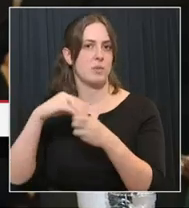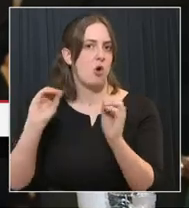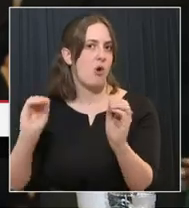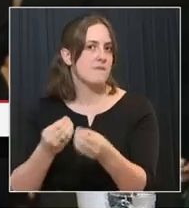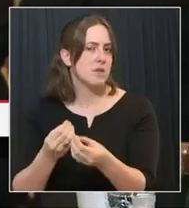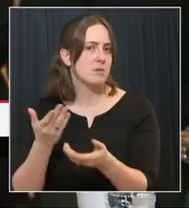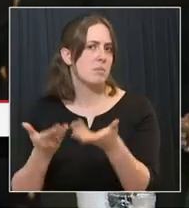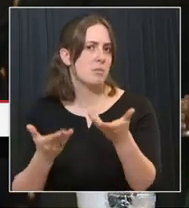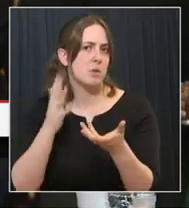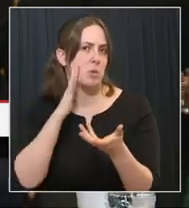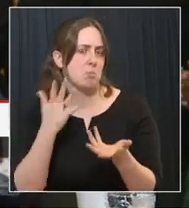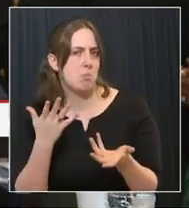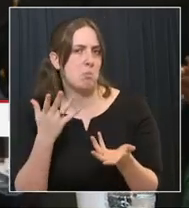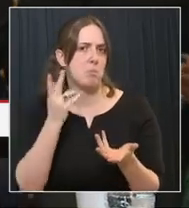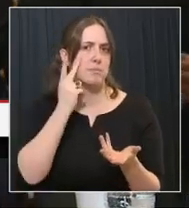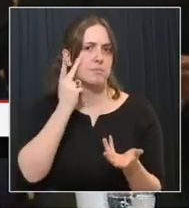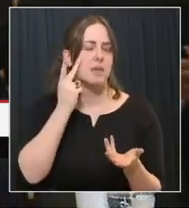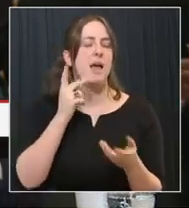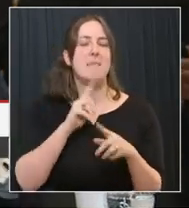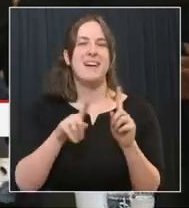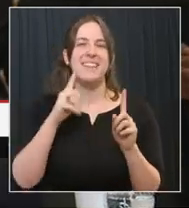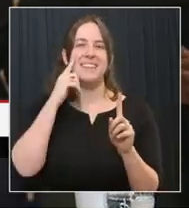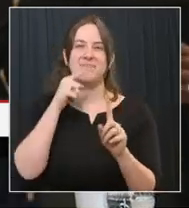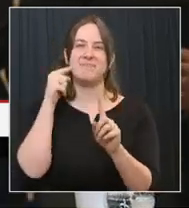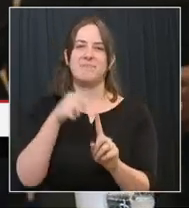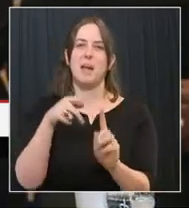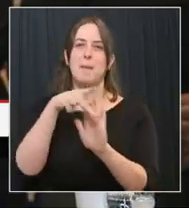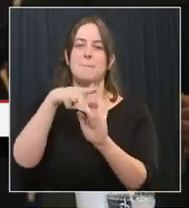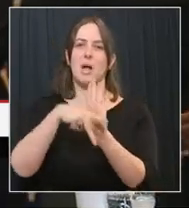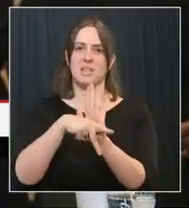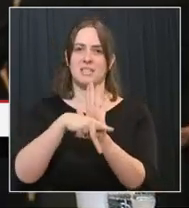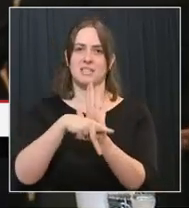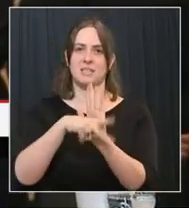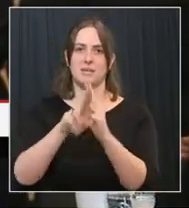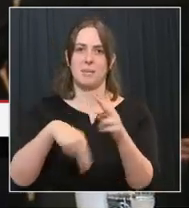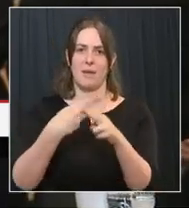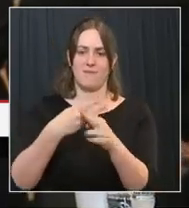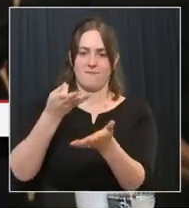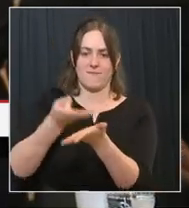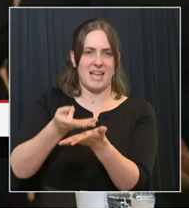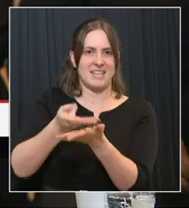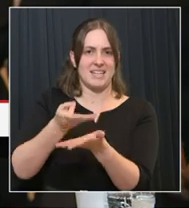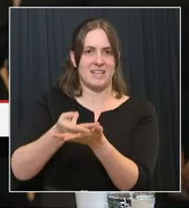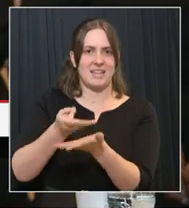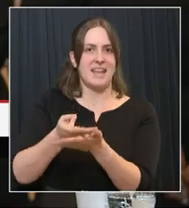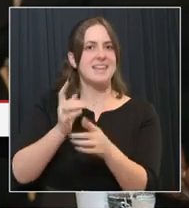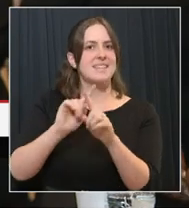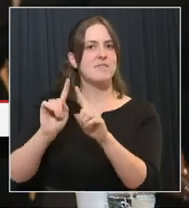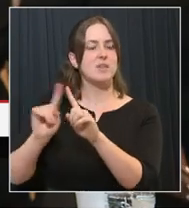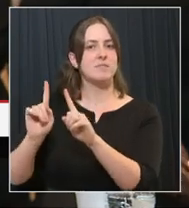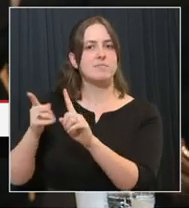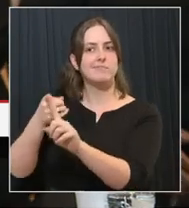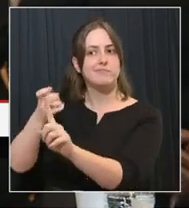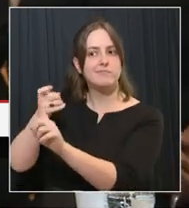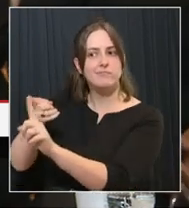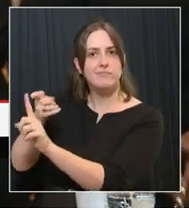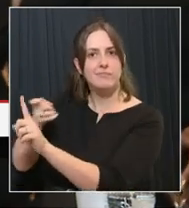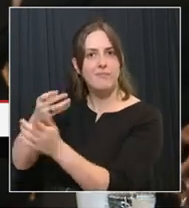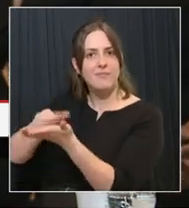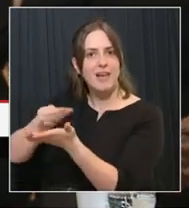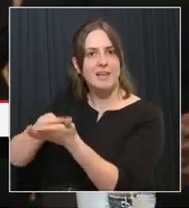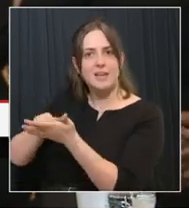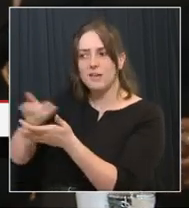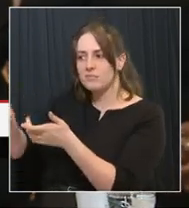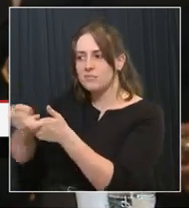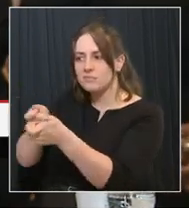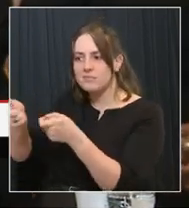from a policy standpoint about the different streams of funding, all of which have grown dramatically over the past few years as to